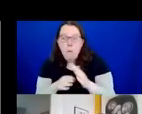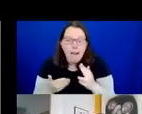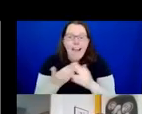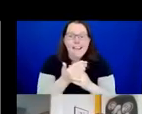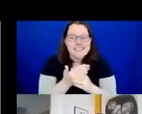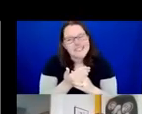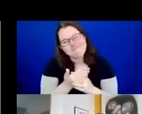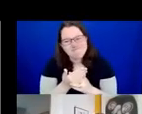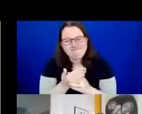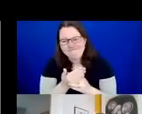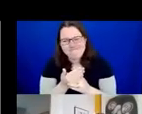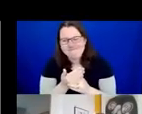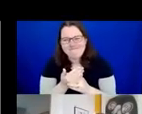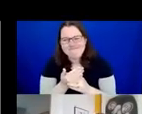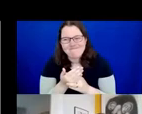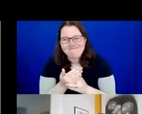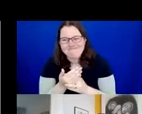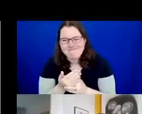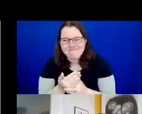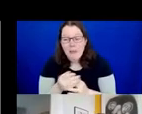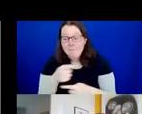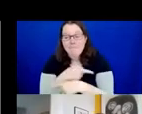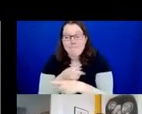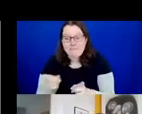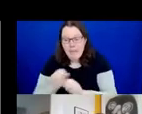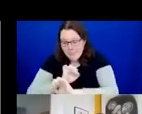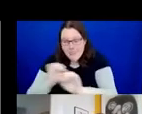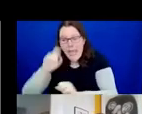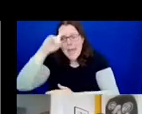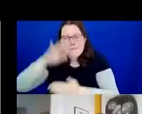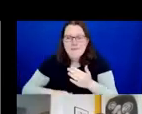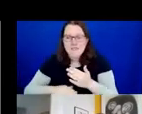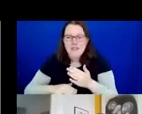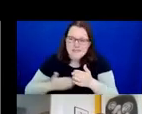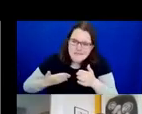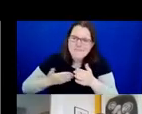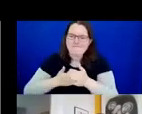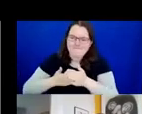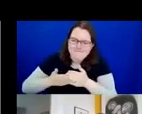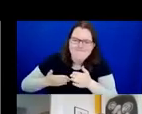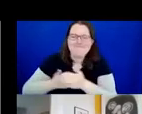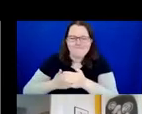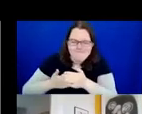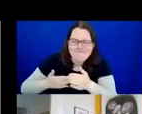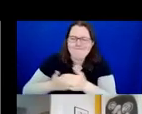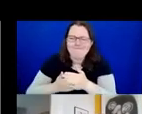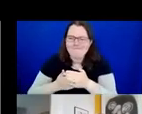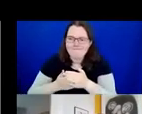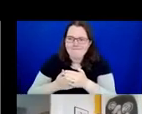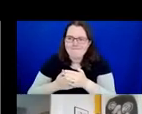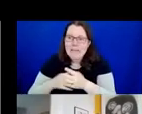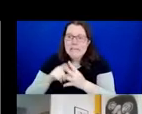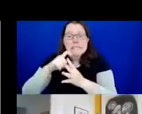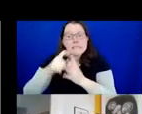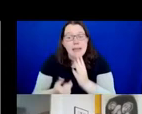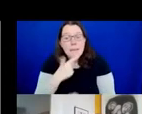in ways large and small, their experience is diminished. Very rarely, if ever, do disabled people